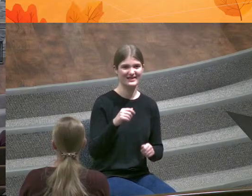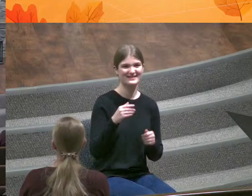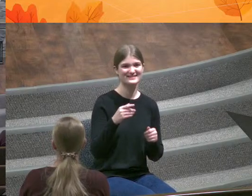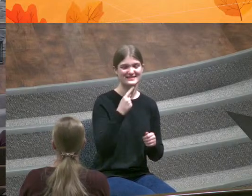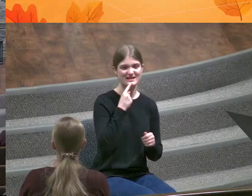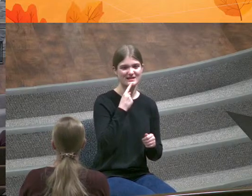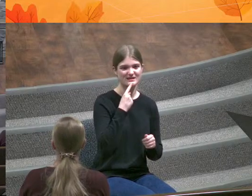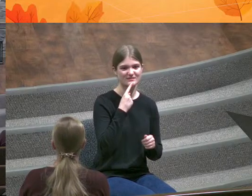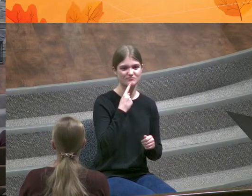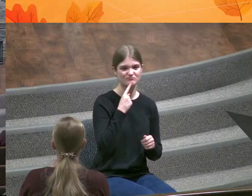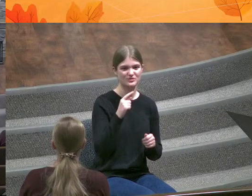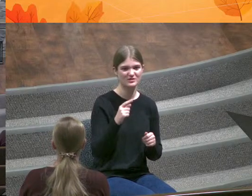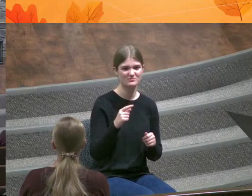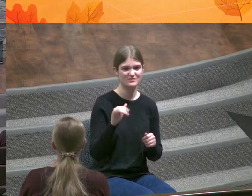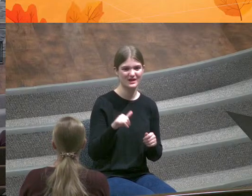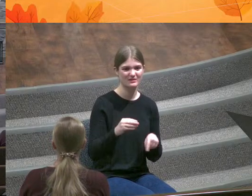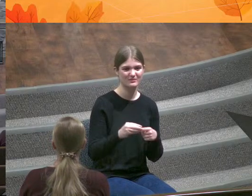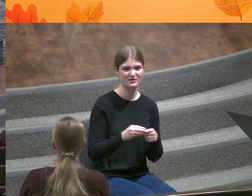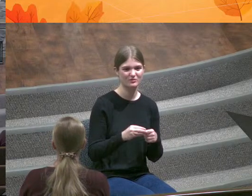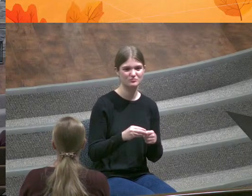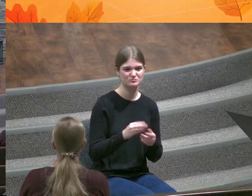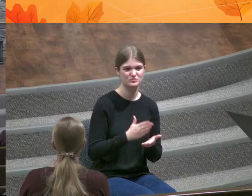Let's say that about Mr. So-and-so.